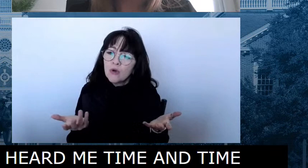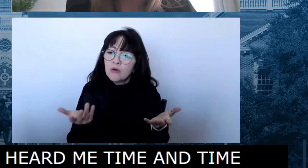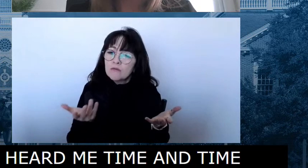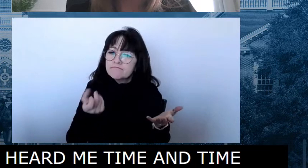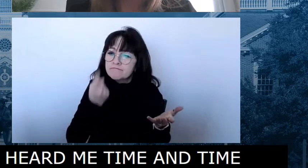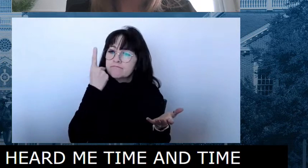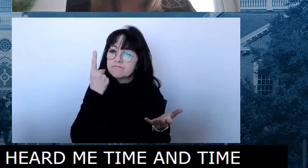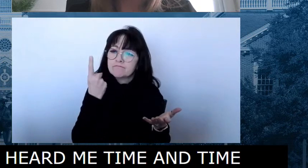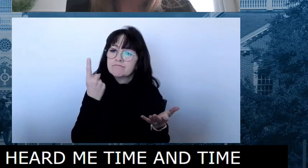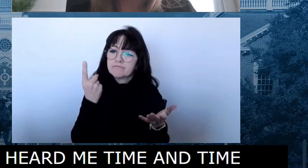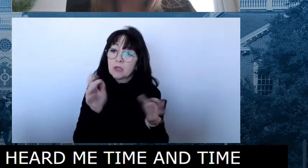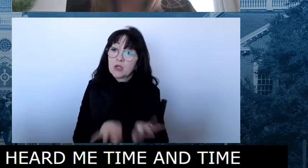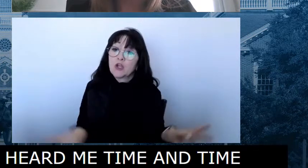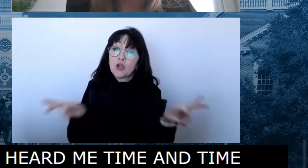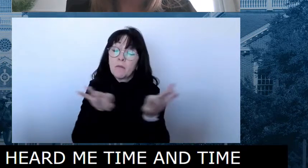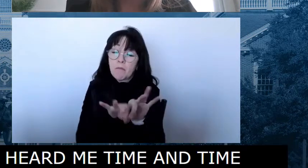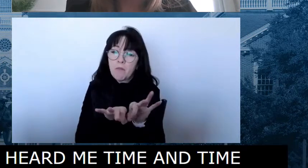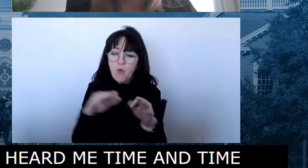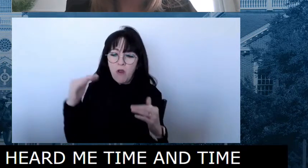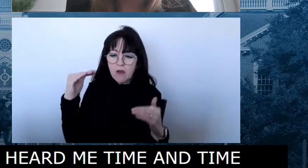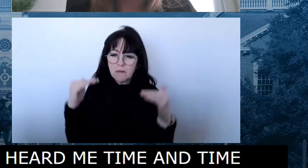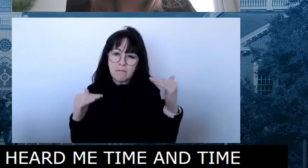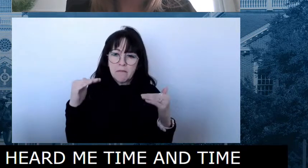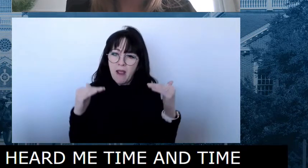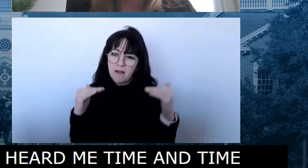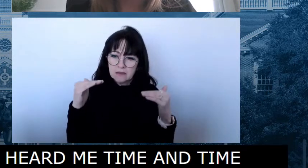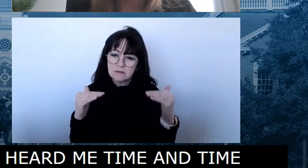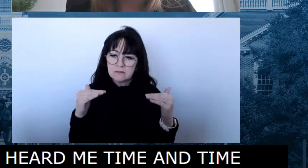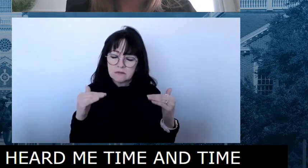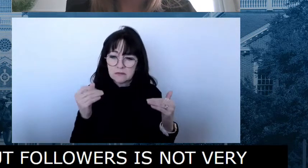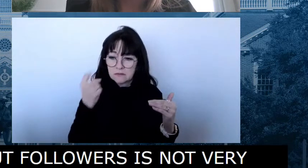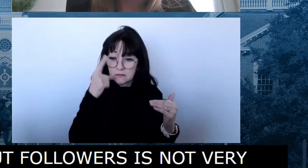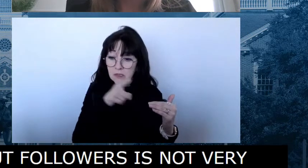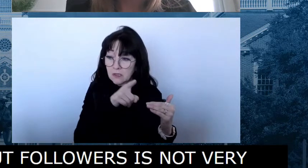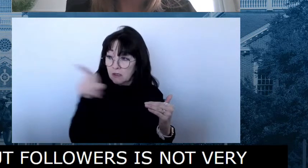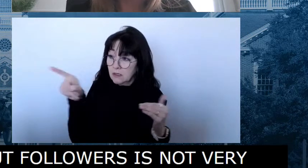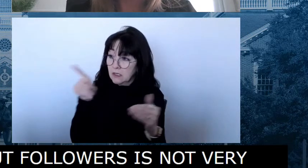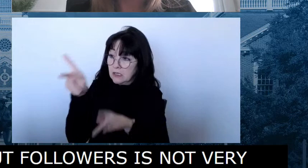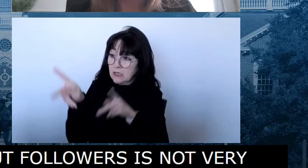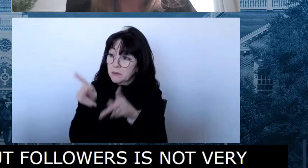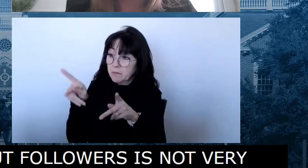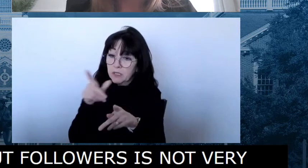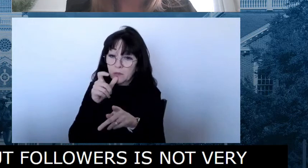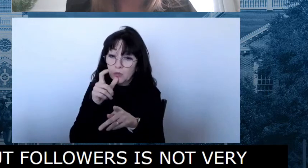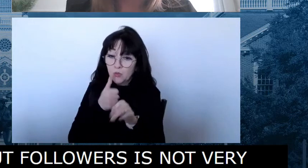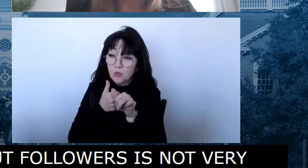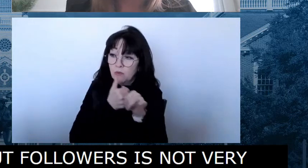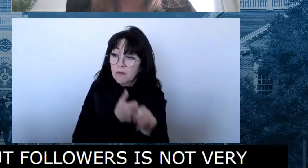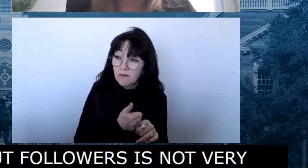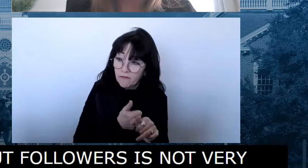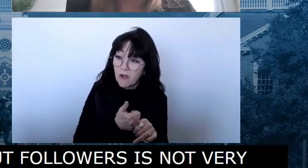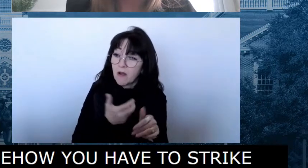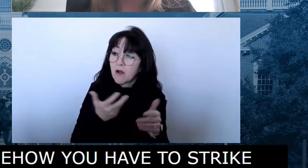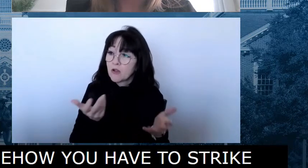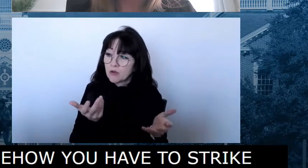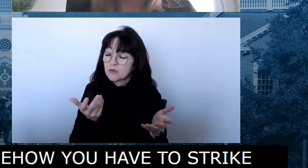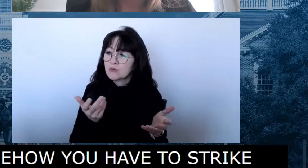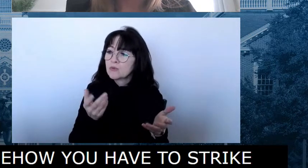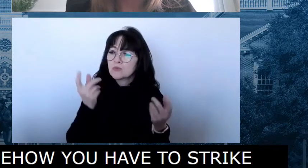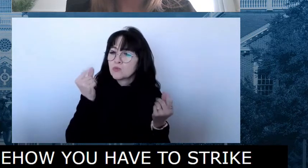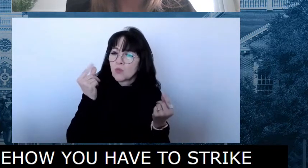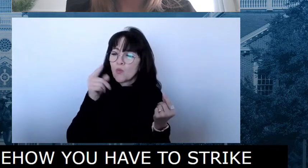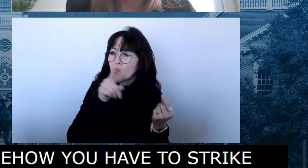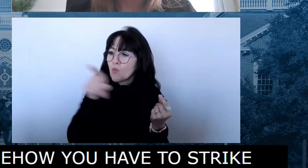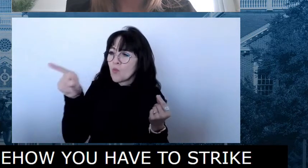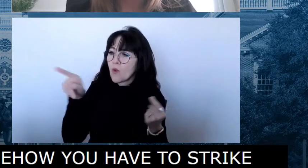to keep people following you, and that's kind of what we've tried to do here is strike that